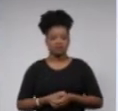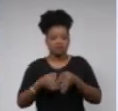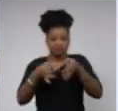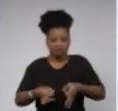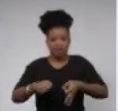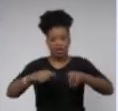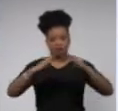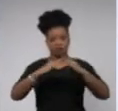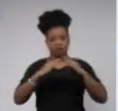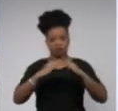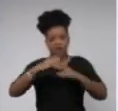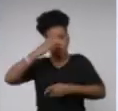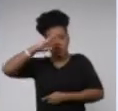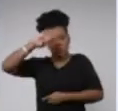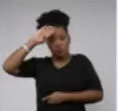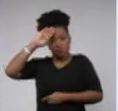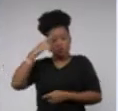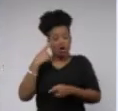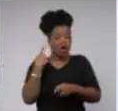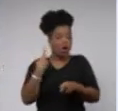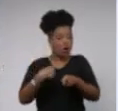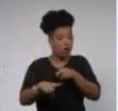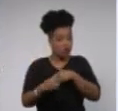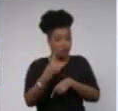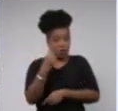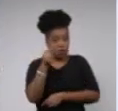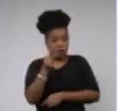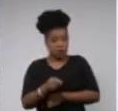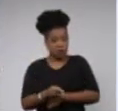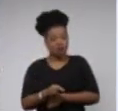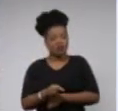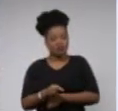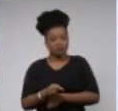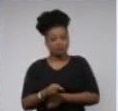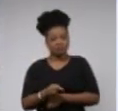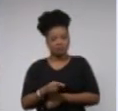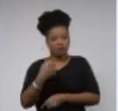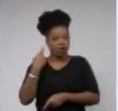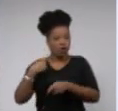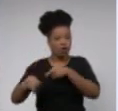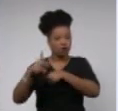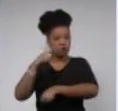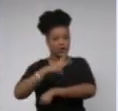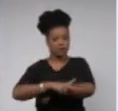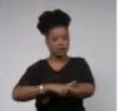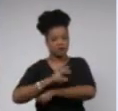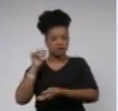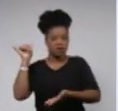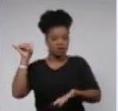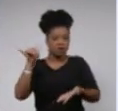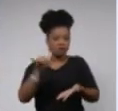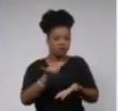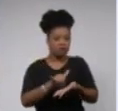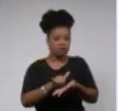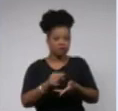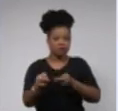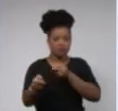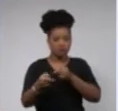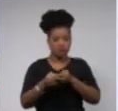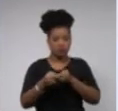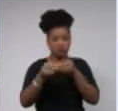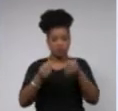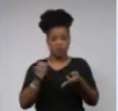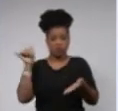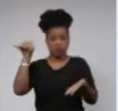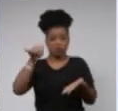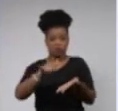patients had been previously isolated for being a confirmed case contact. Inasmuch every positive case is